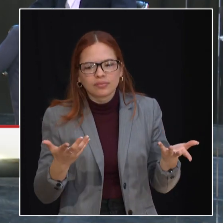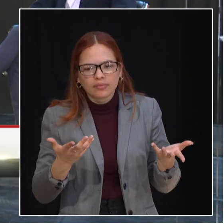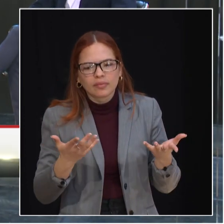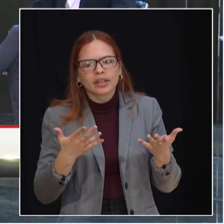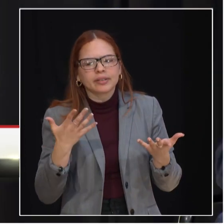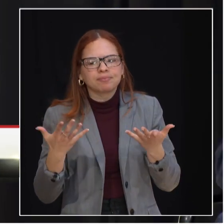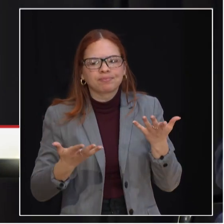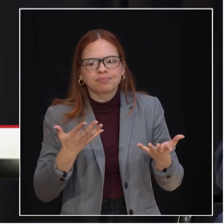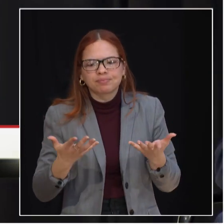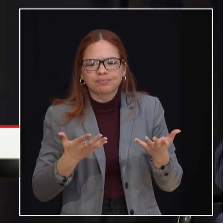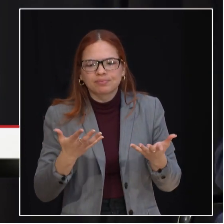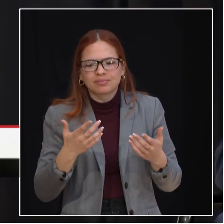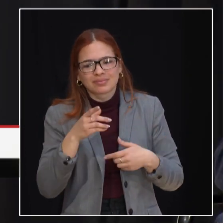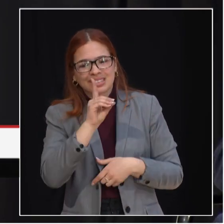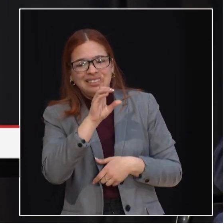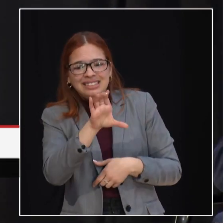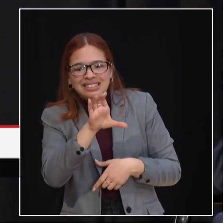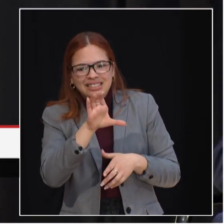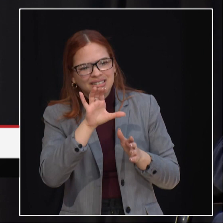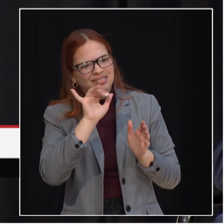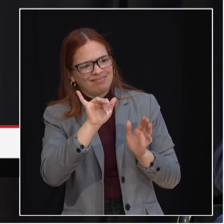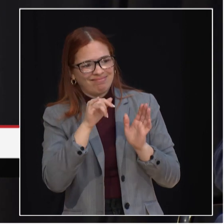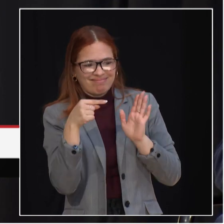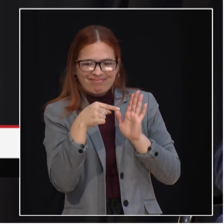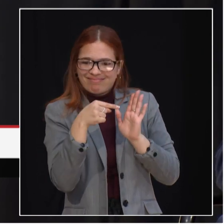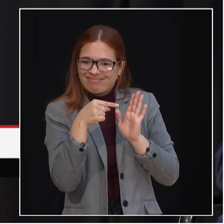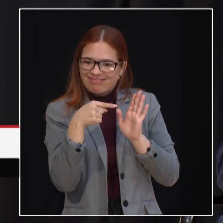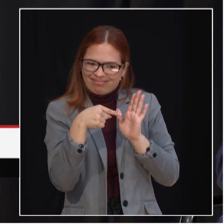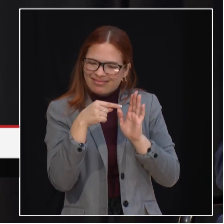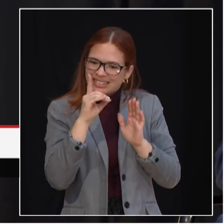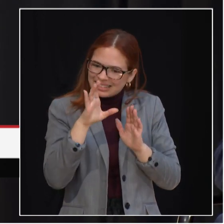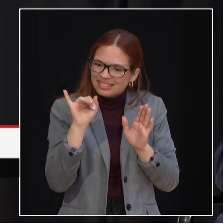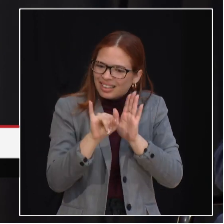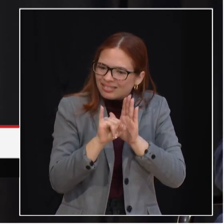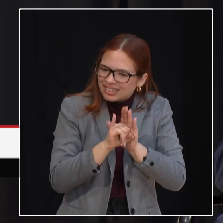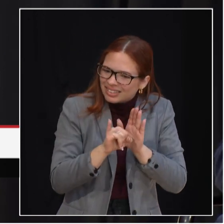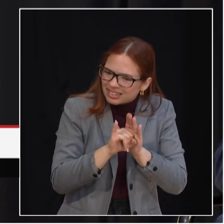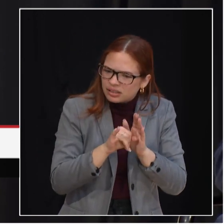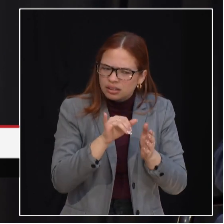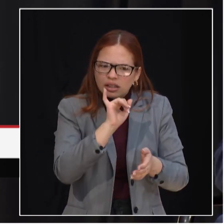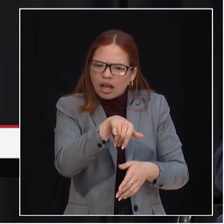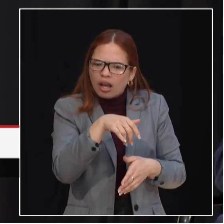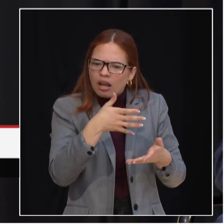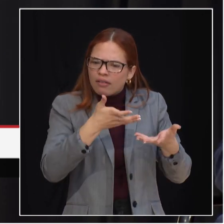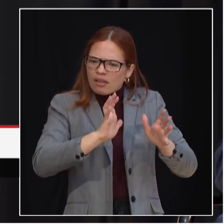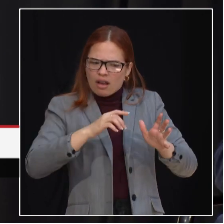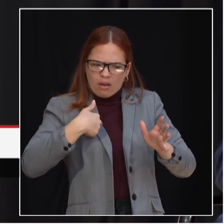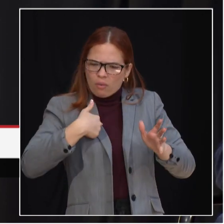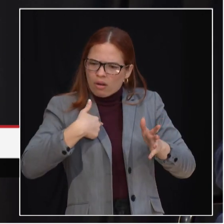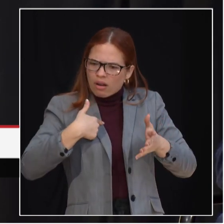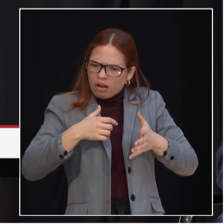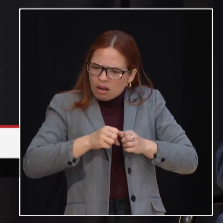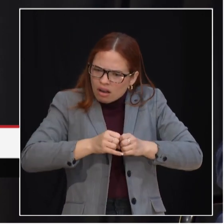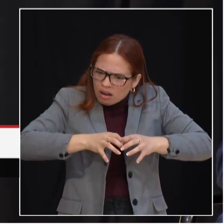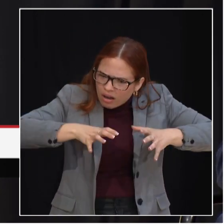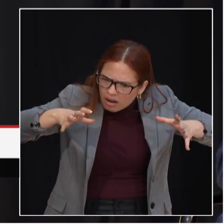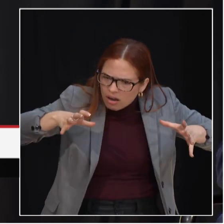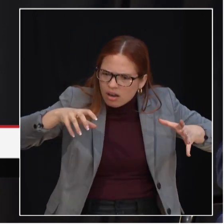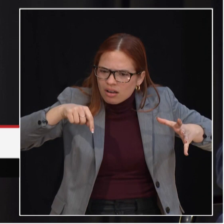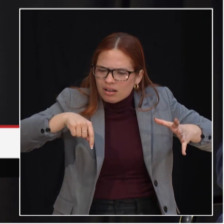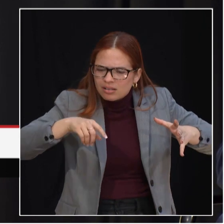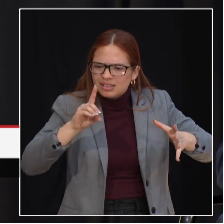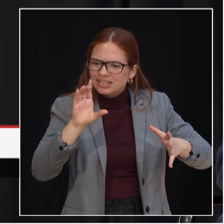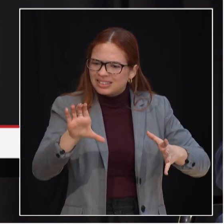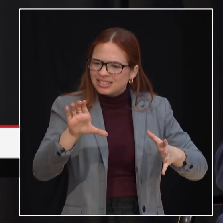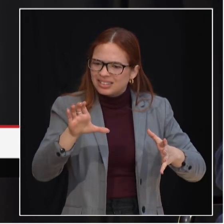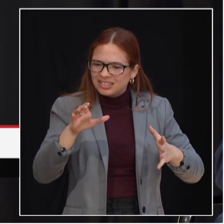DC is part of our identity, and the Vitality Fund really allowed us to expand our footprint here, because we are basically not even doubling our